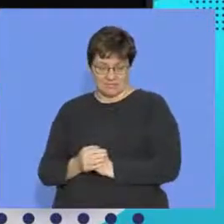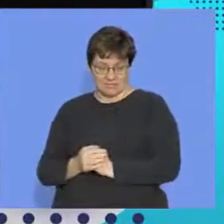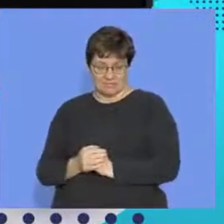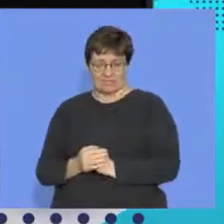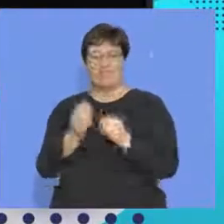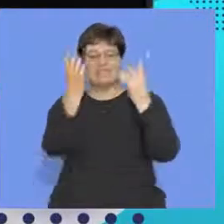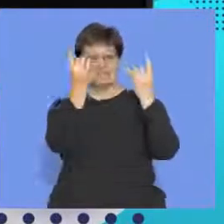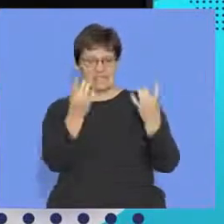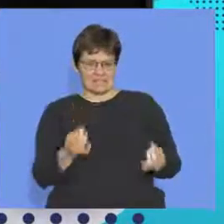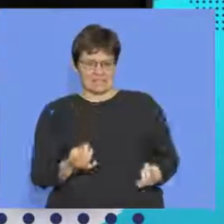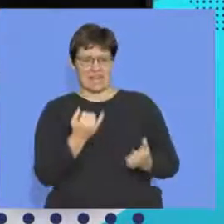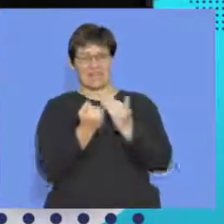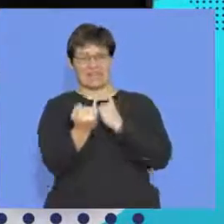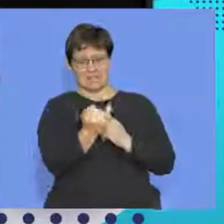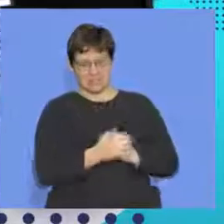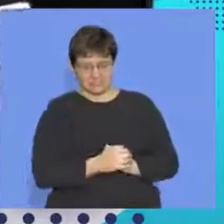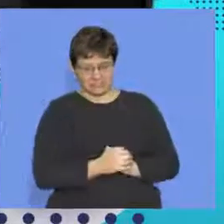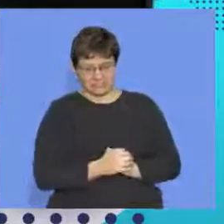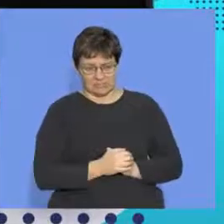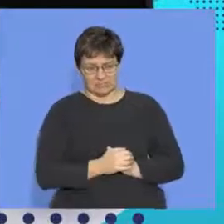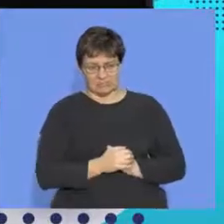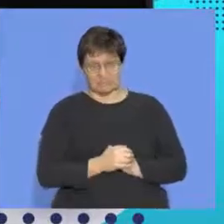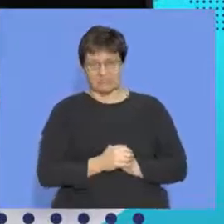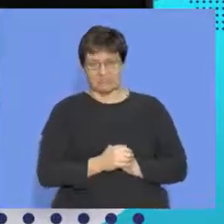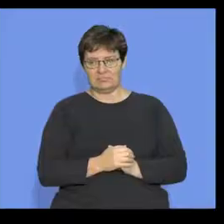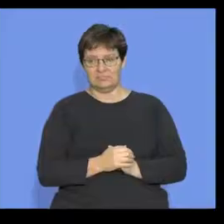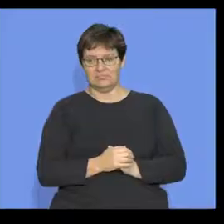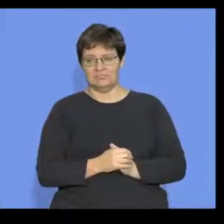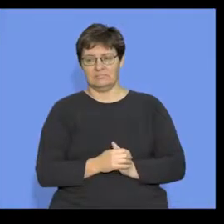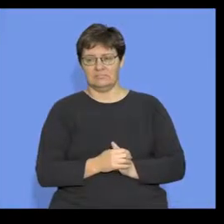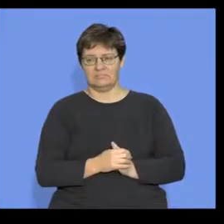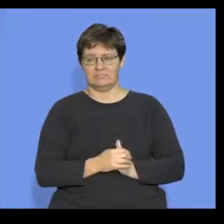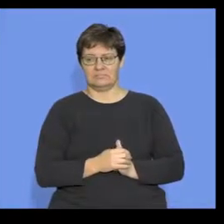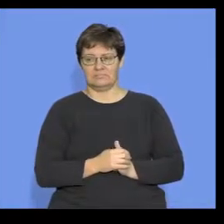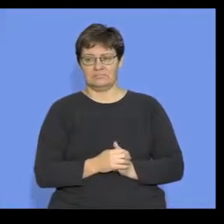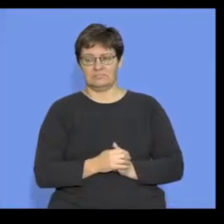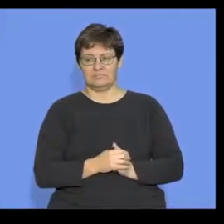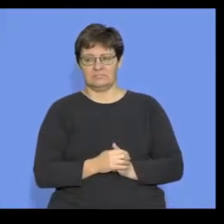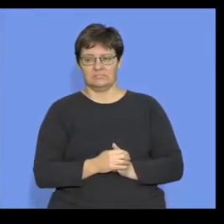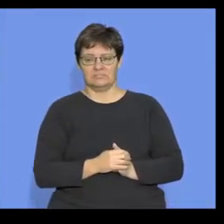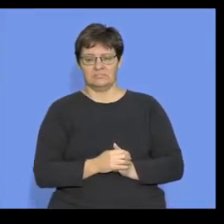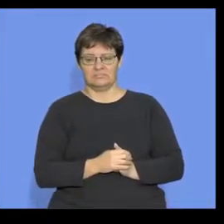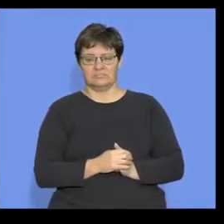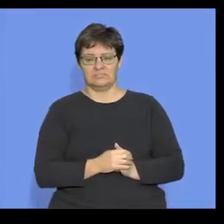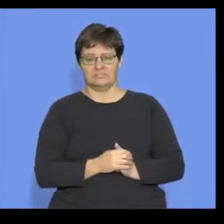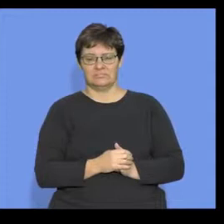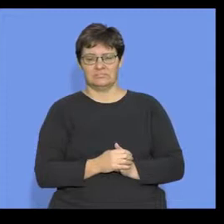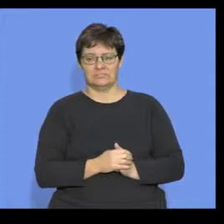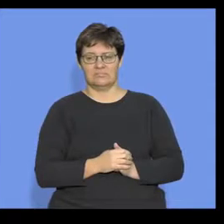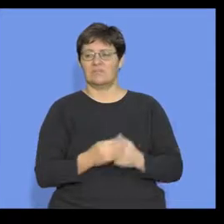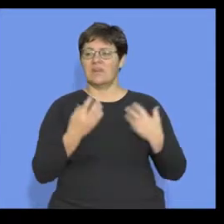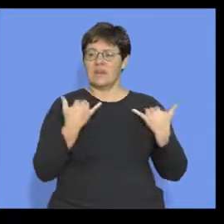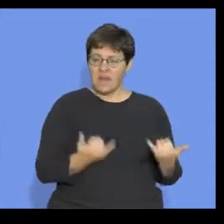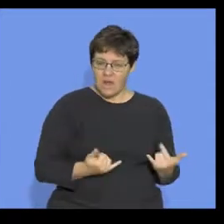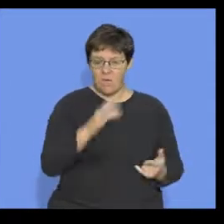occurring. Okay, those are statistical independent. Okay, so then